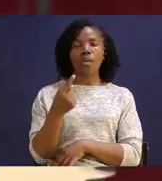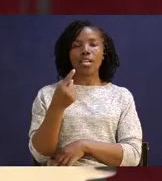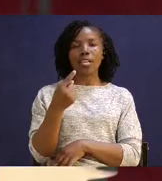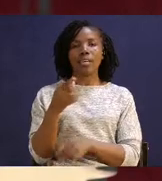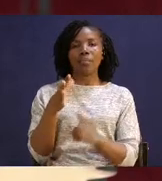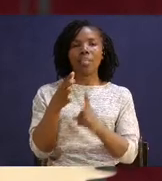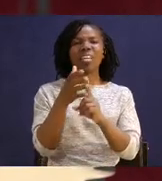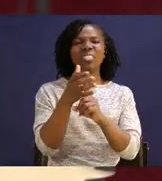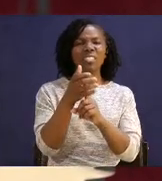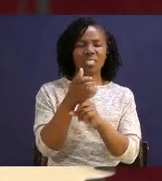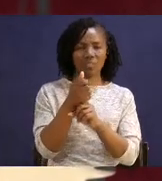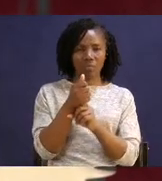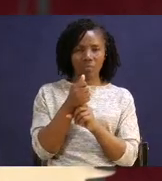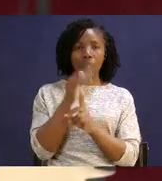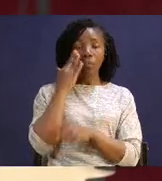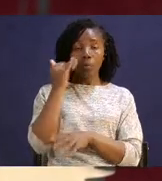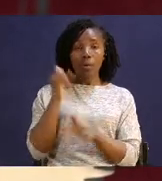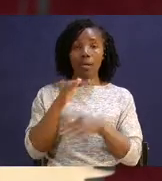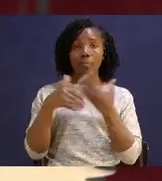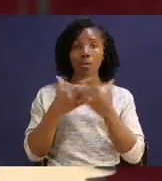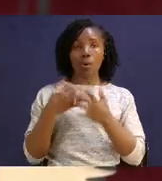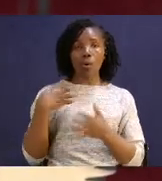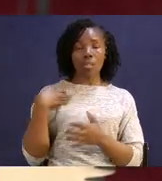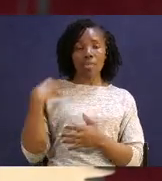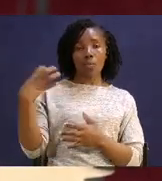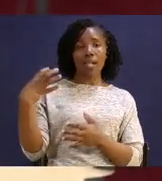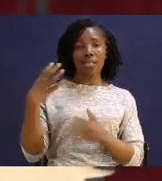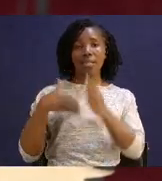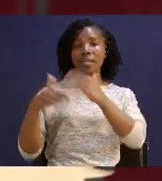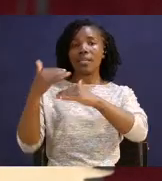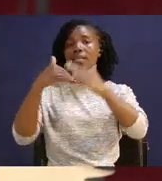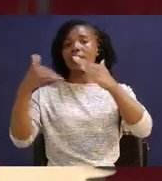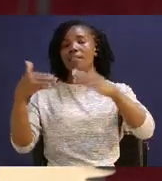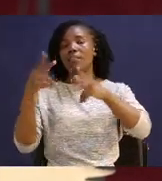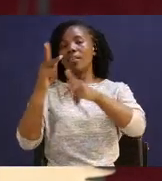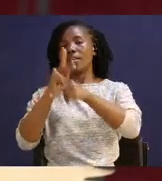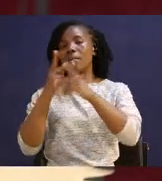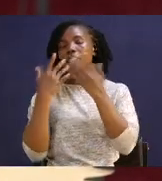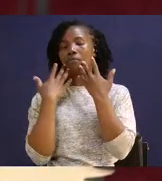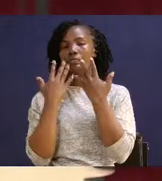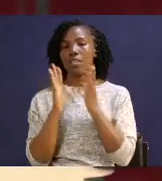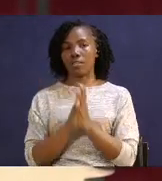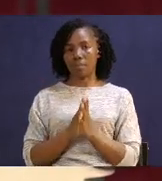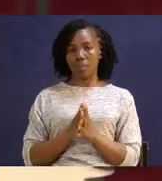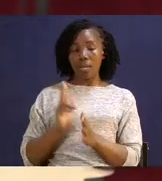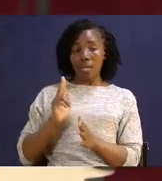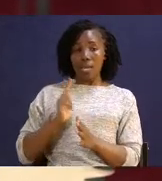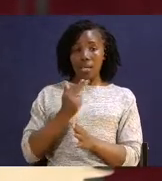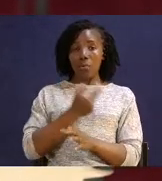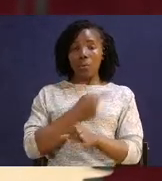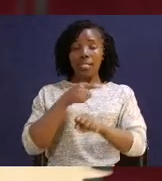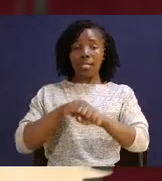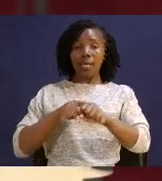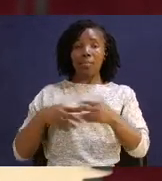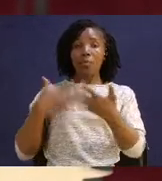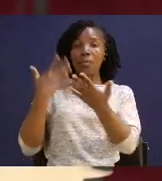all the wealth we have is in heaven. And so when we get to heaven,